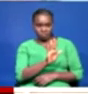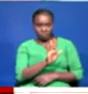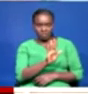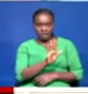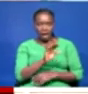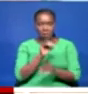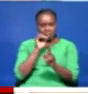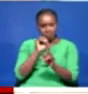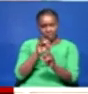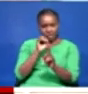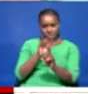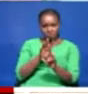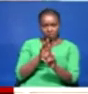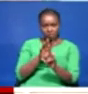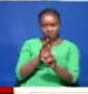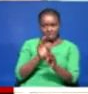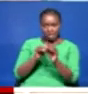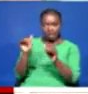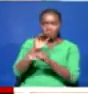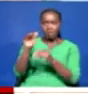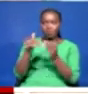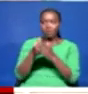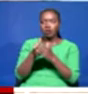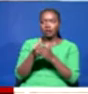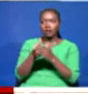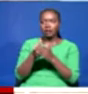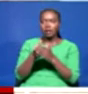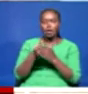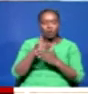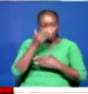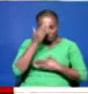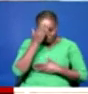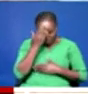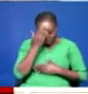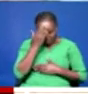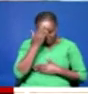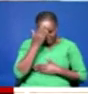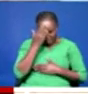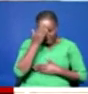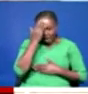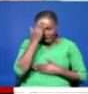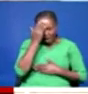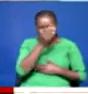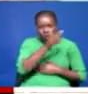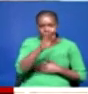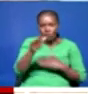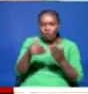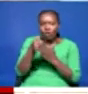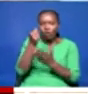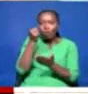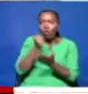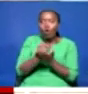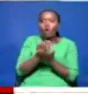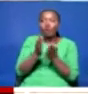mentorship, and above all, your humility. It has humbled all the officers